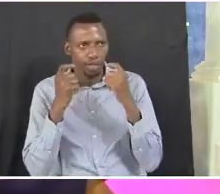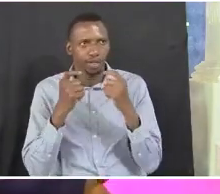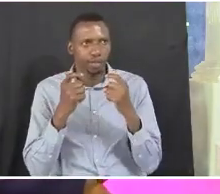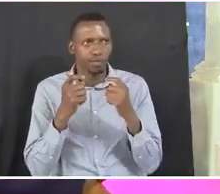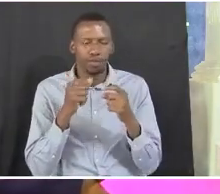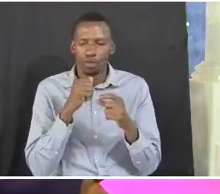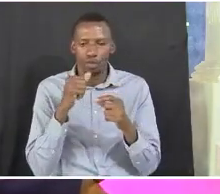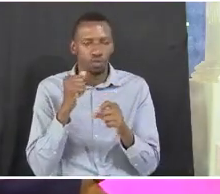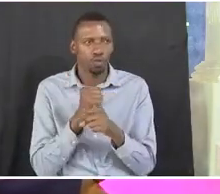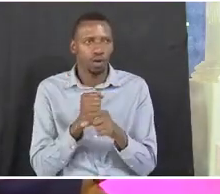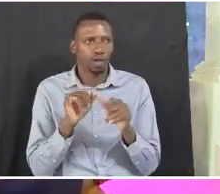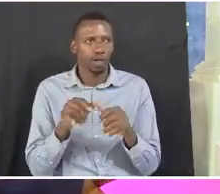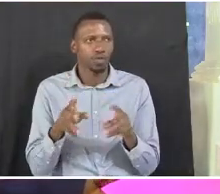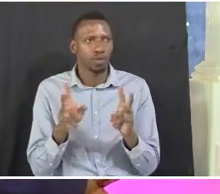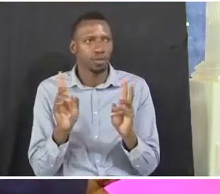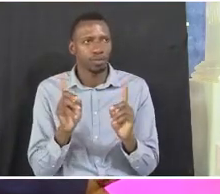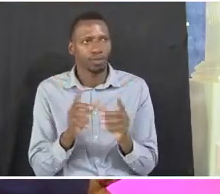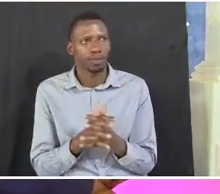work.